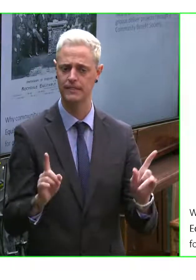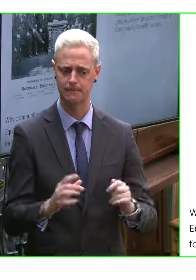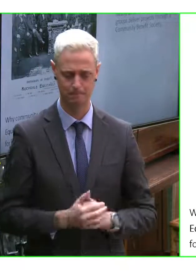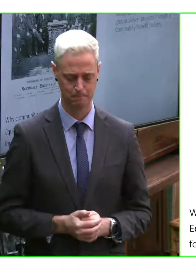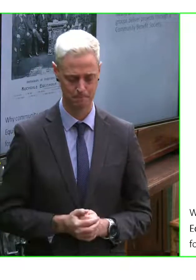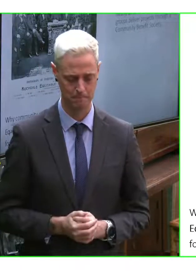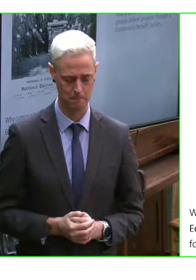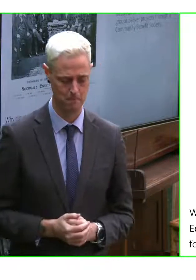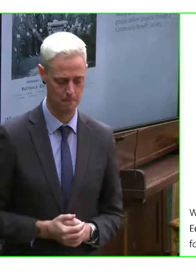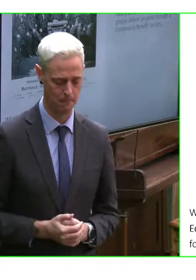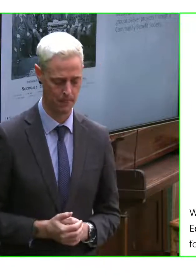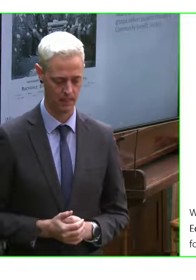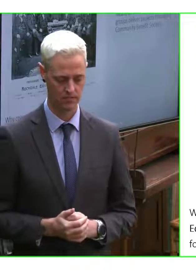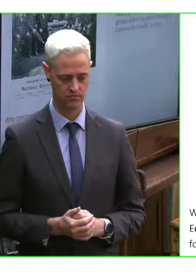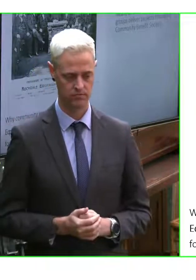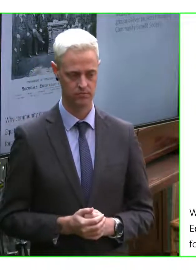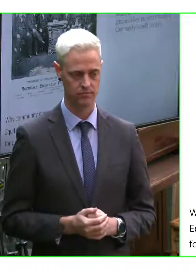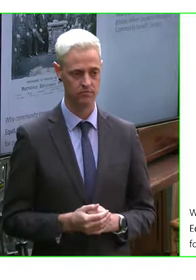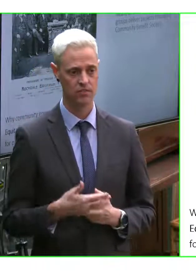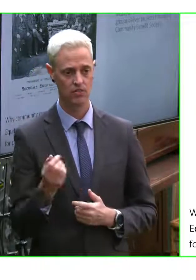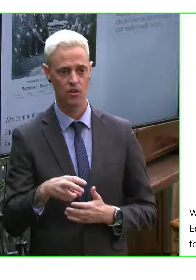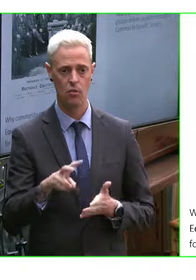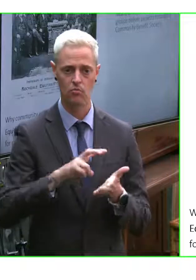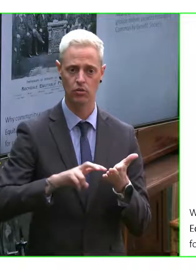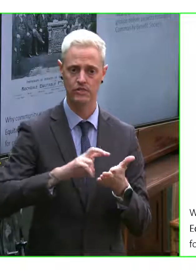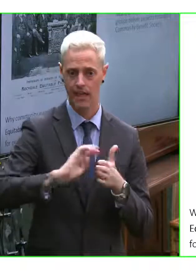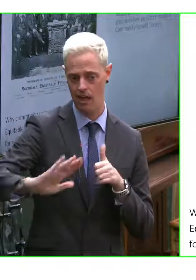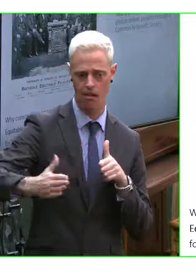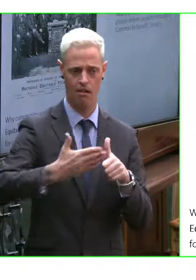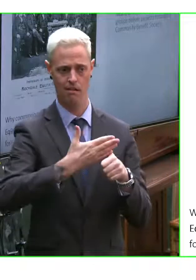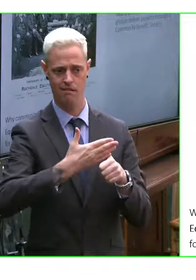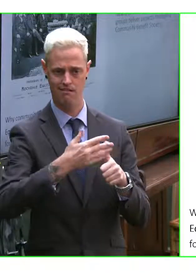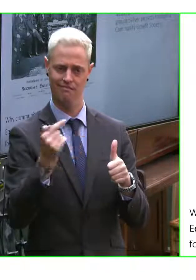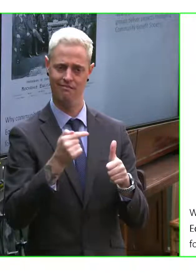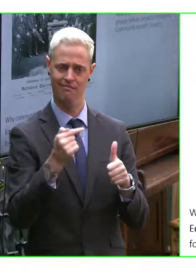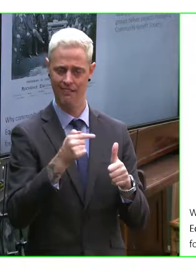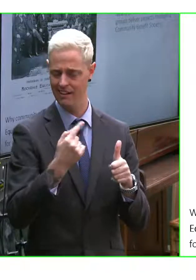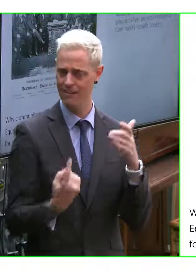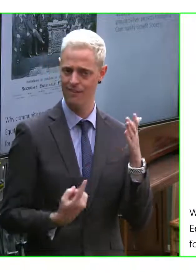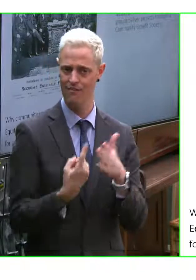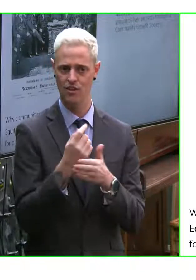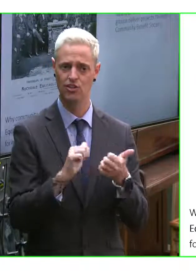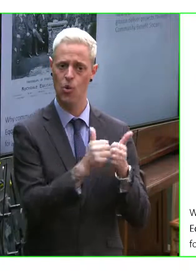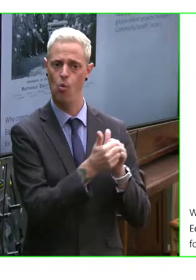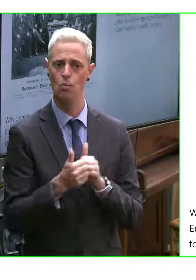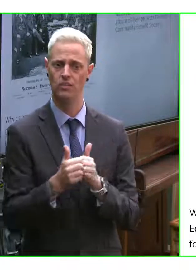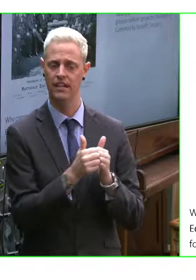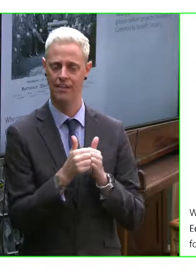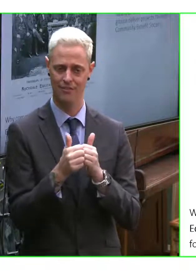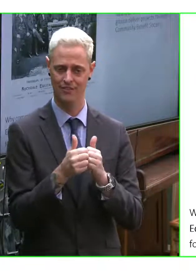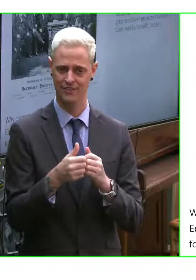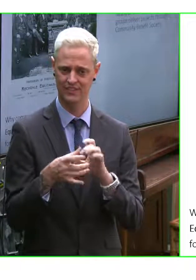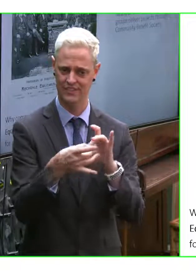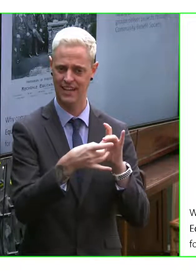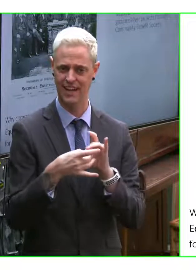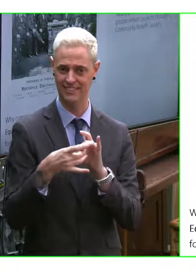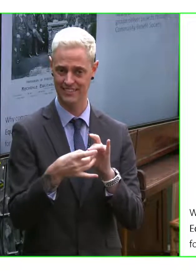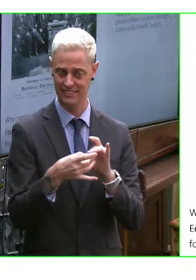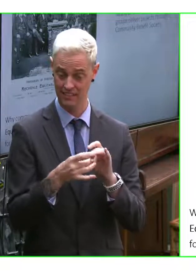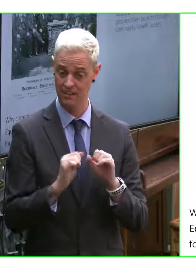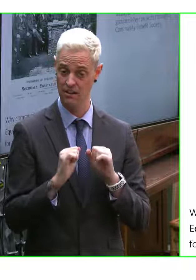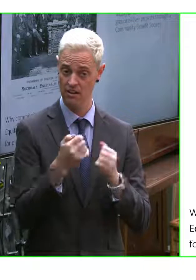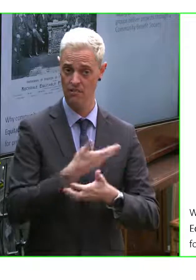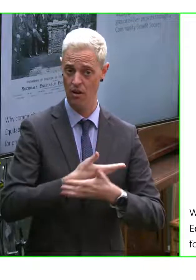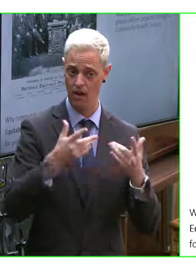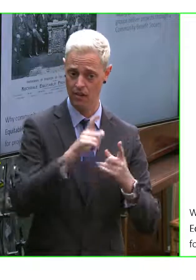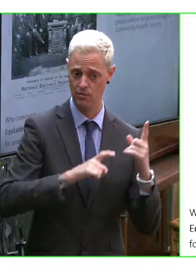So it all goes back to the Rochdale Pioneers, who were the first ever cooperative society. And all community energy